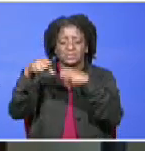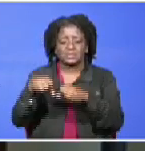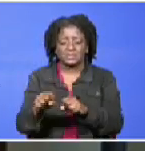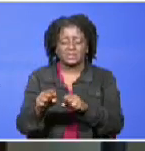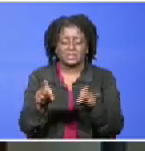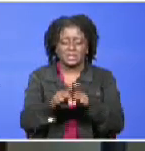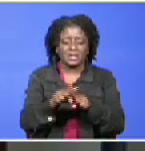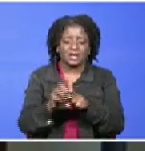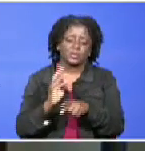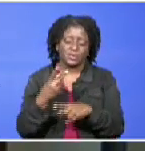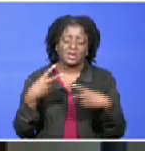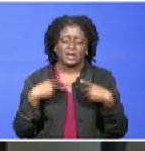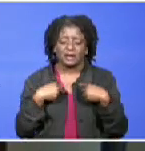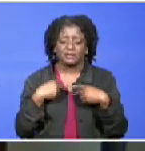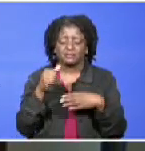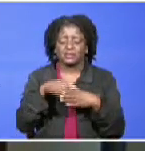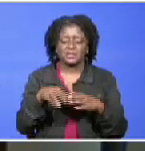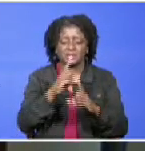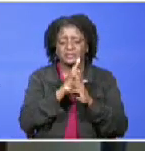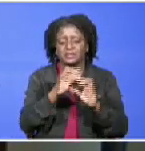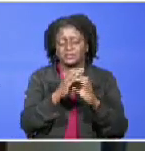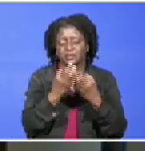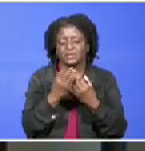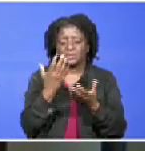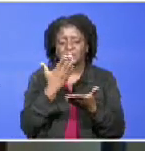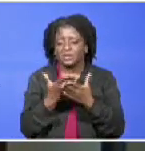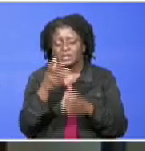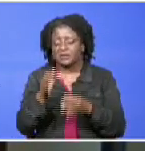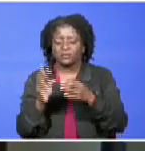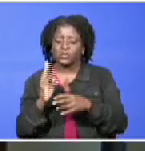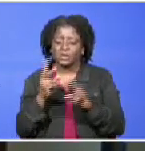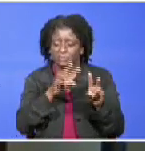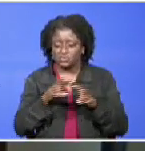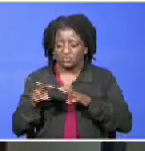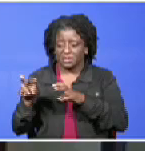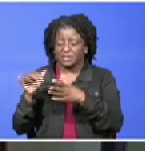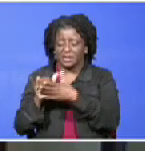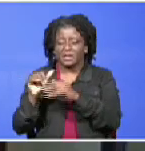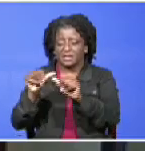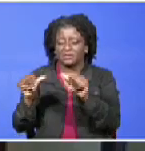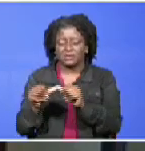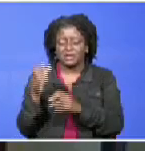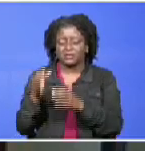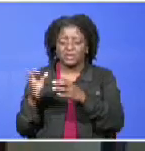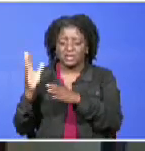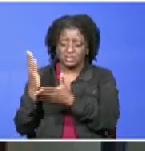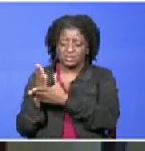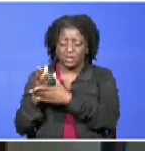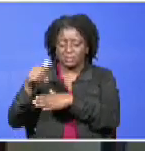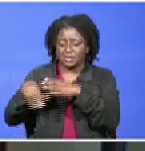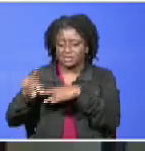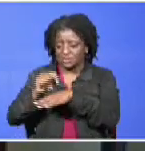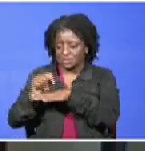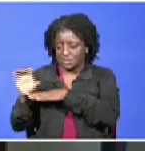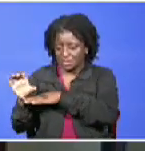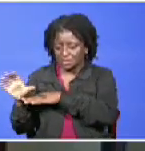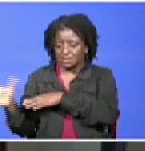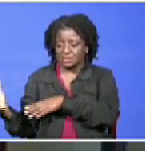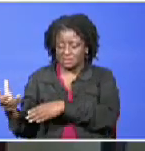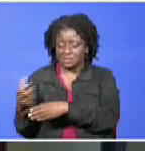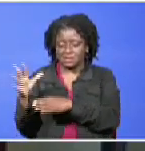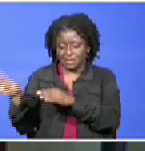ideal if we're patrolling in that area that we can stop in the Turks and Caicos, pick up a police officer, a maritime police